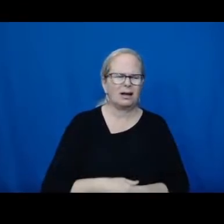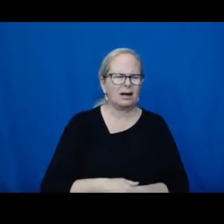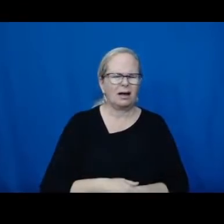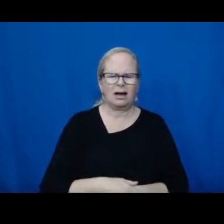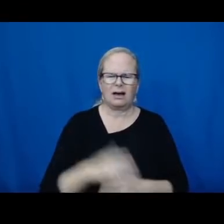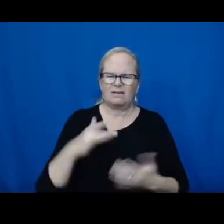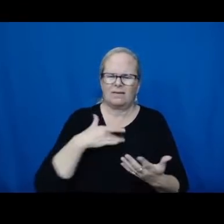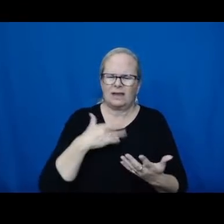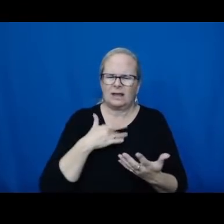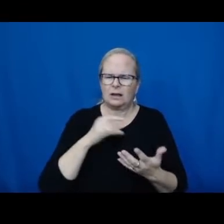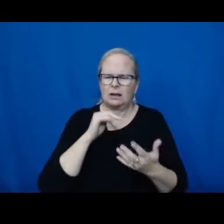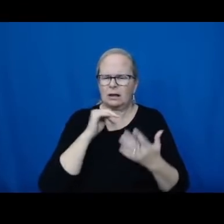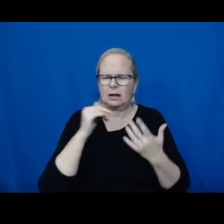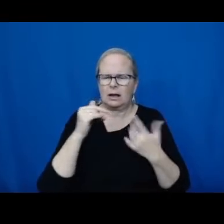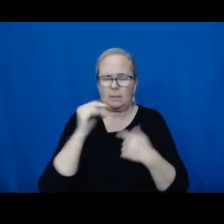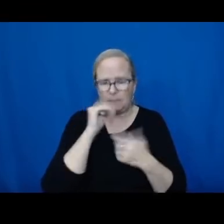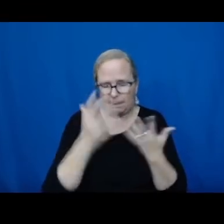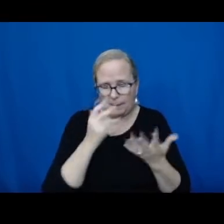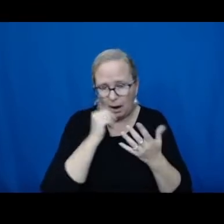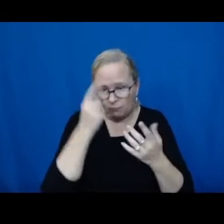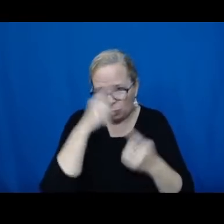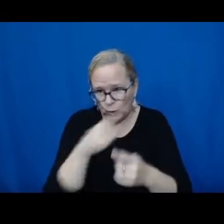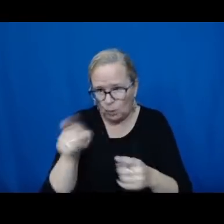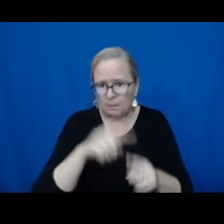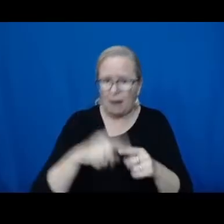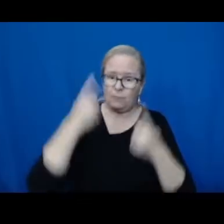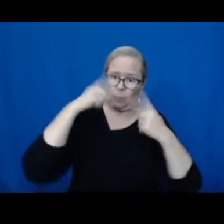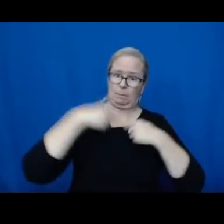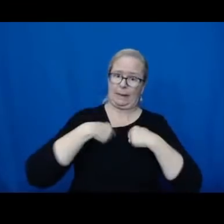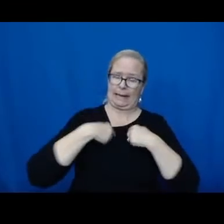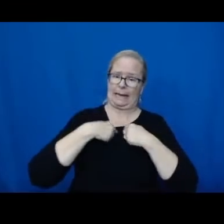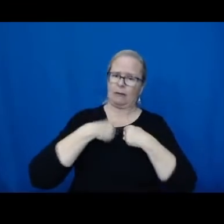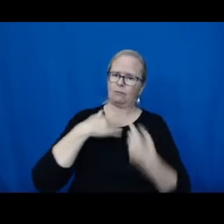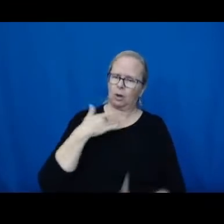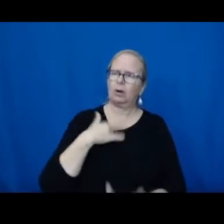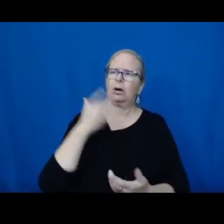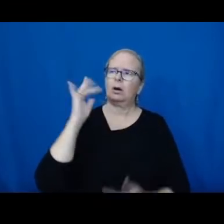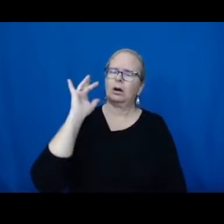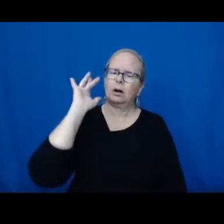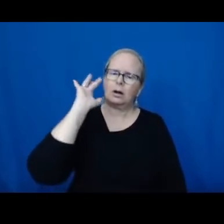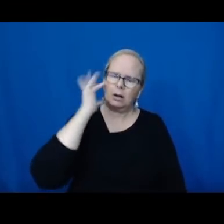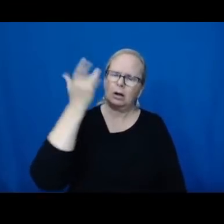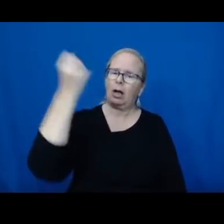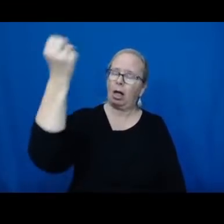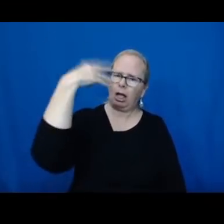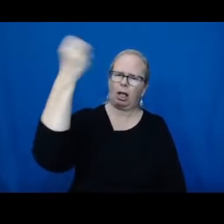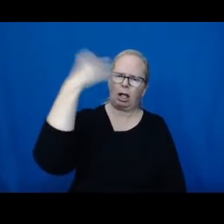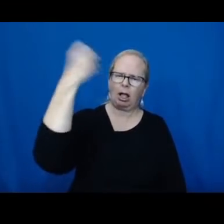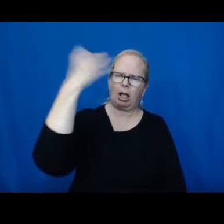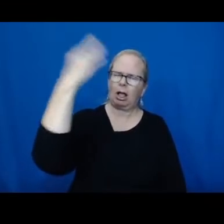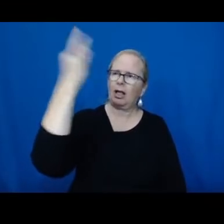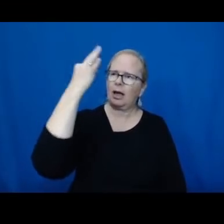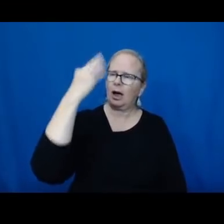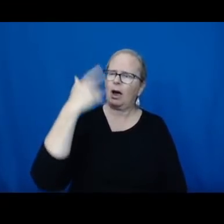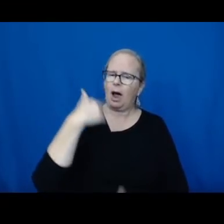and provided with tools to help your community stay safe. And I was hearing